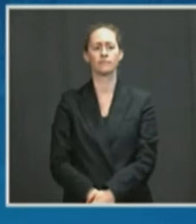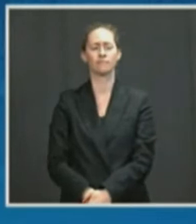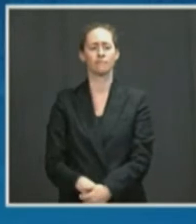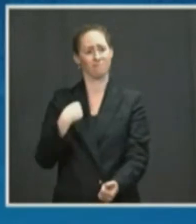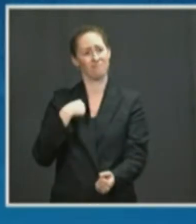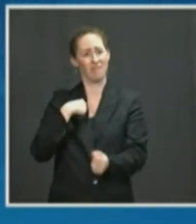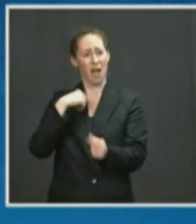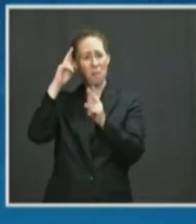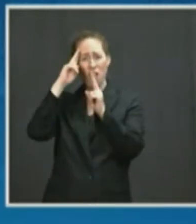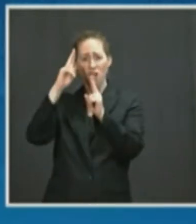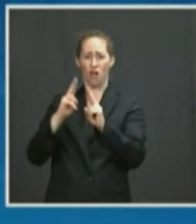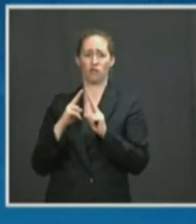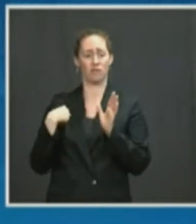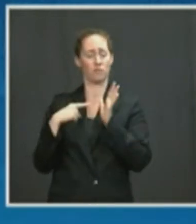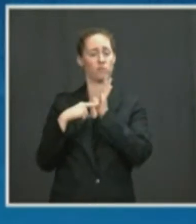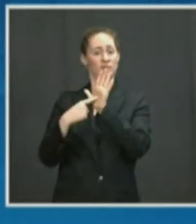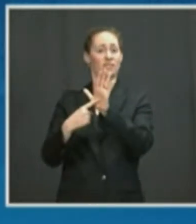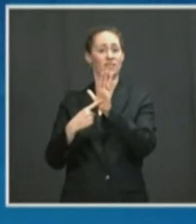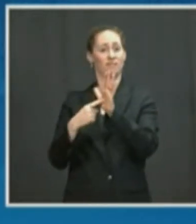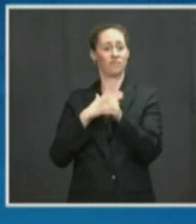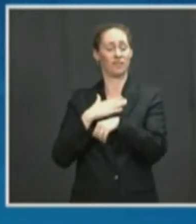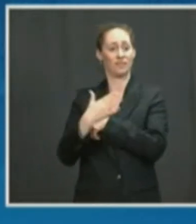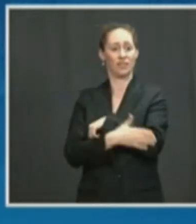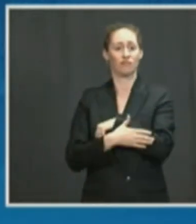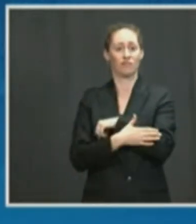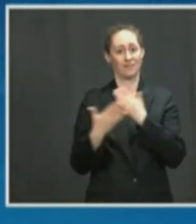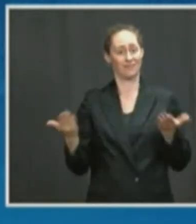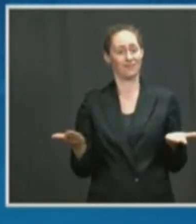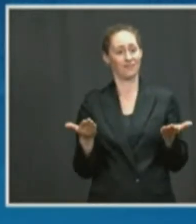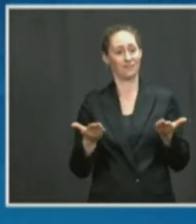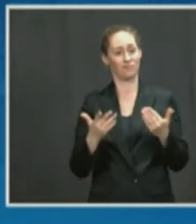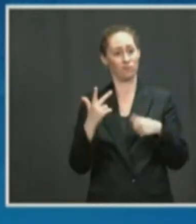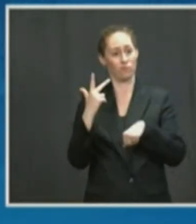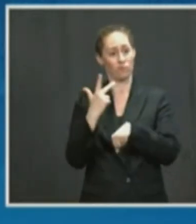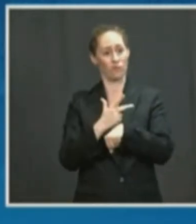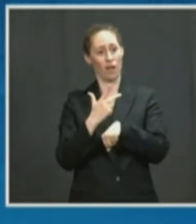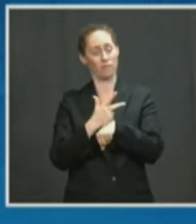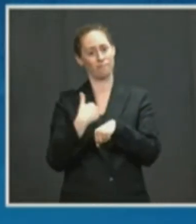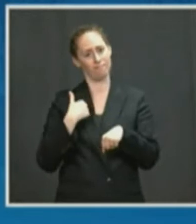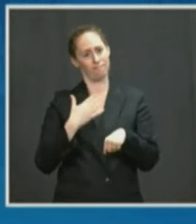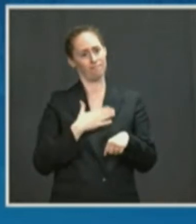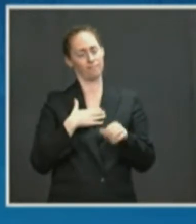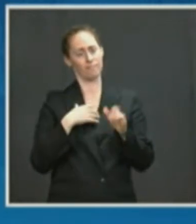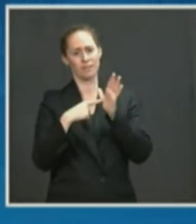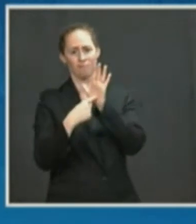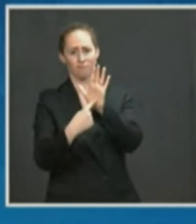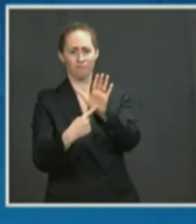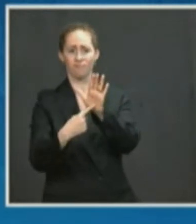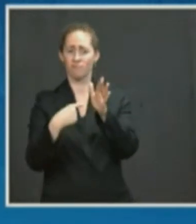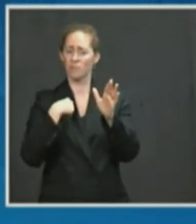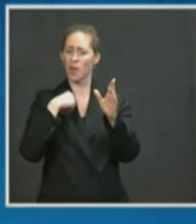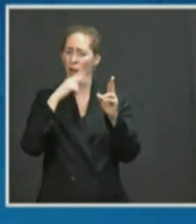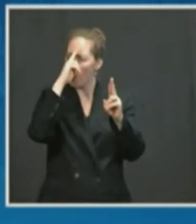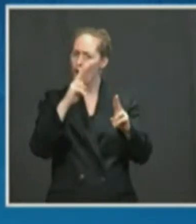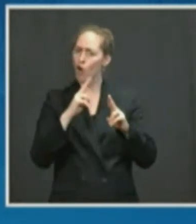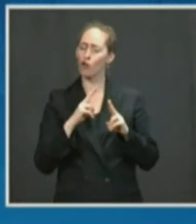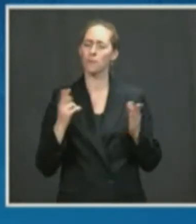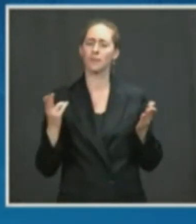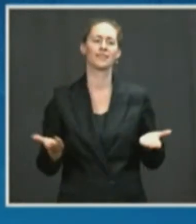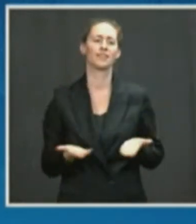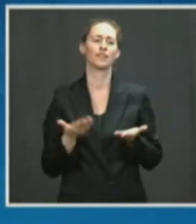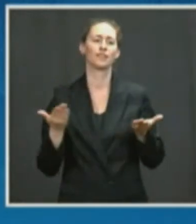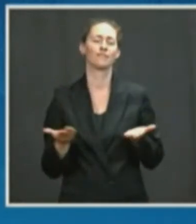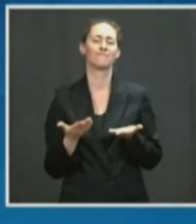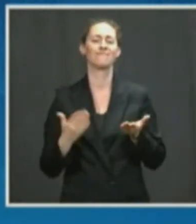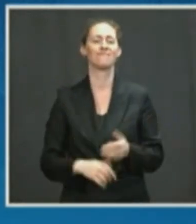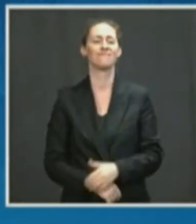country here in Guatemala. I am honored to be here in a nation that has a history